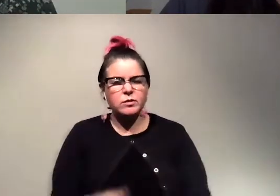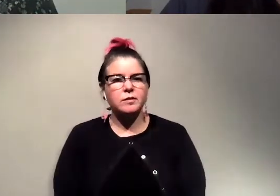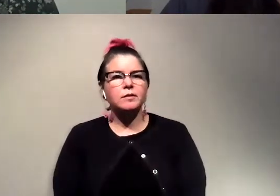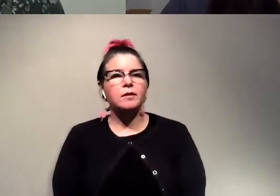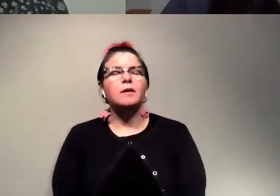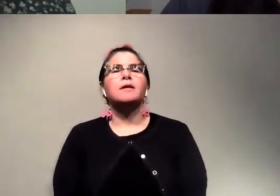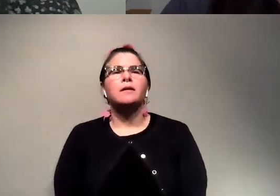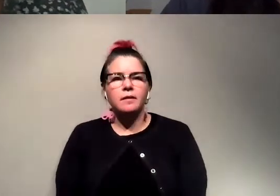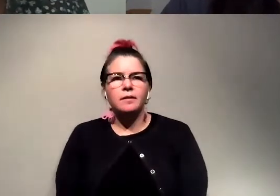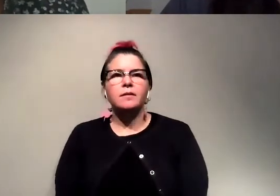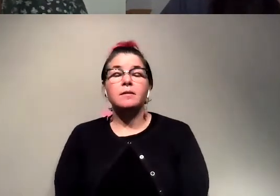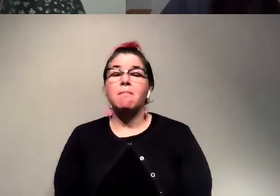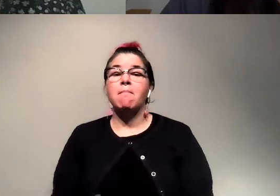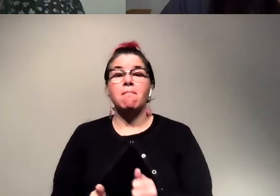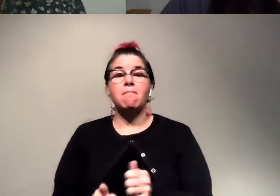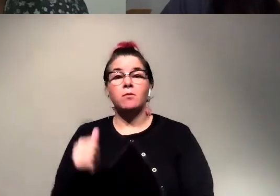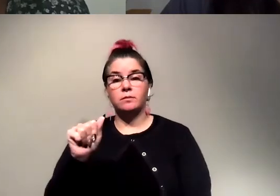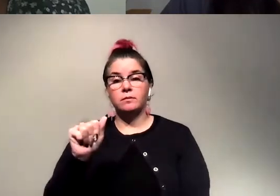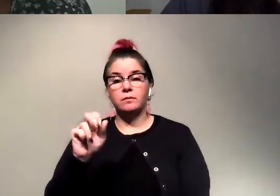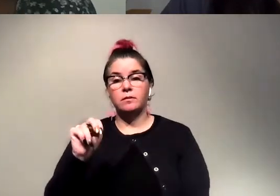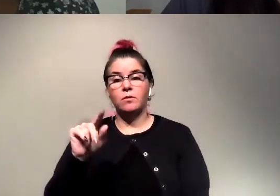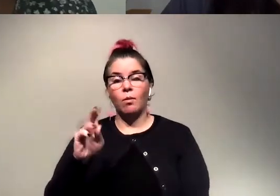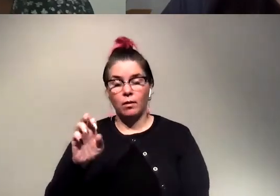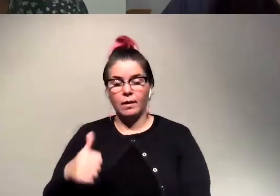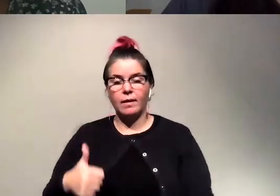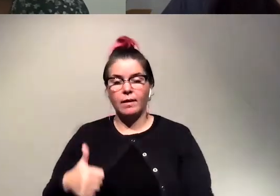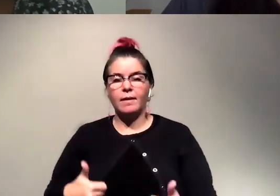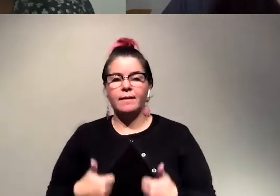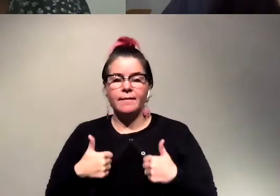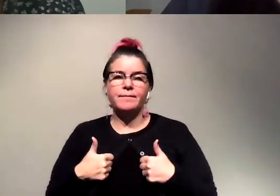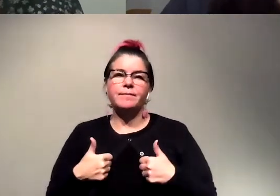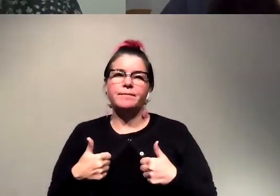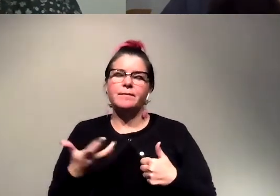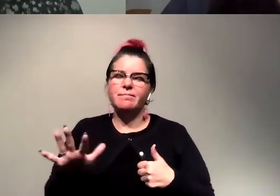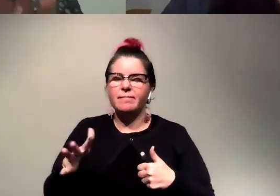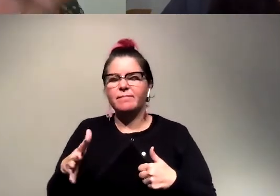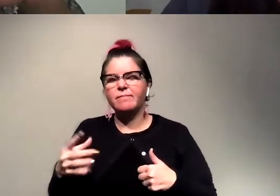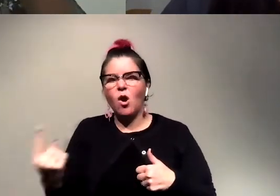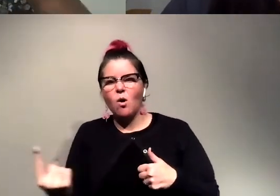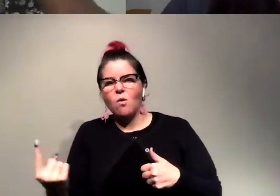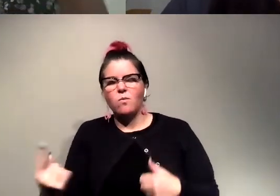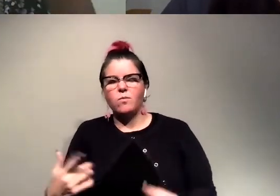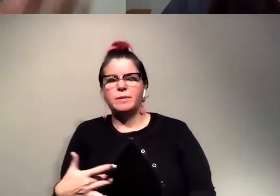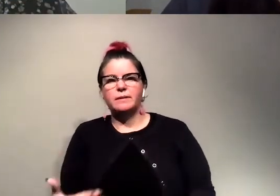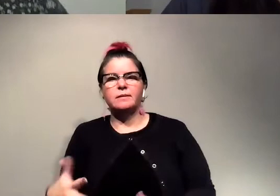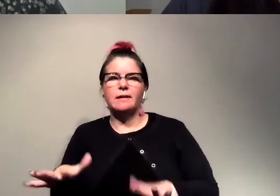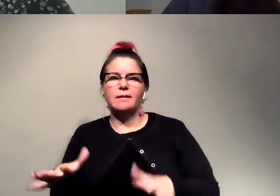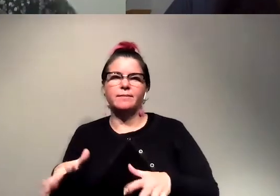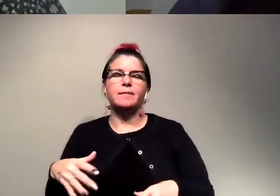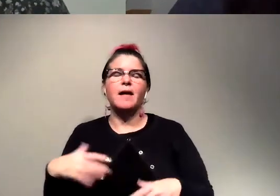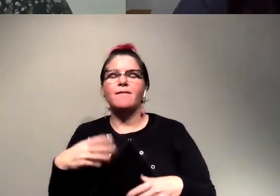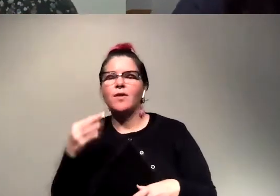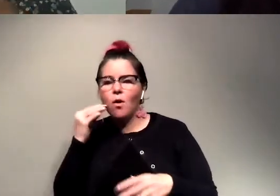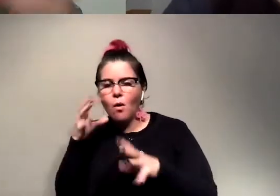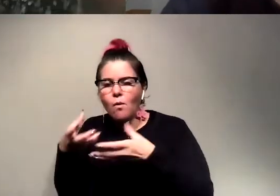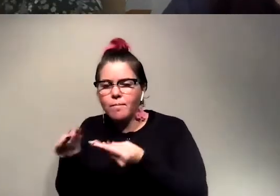So most anoles do live somewhat alone. So they'll have like their little territory and there can